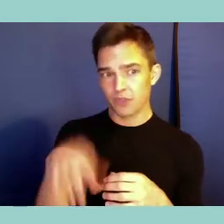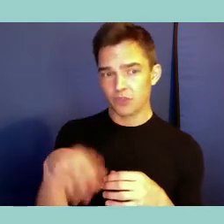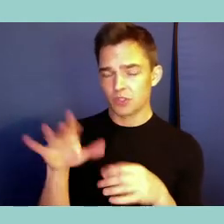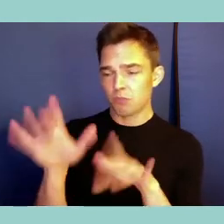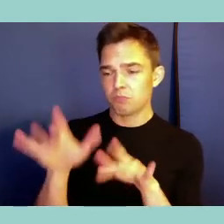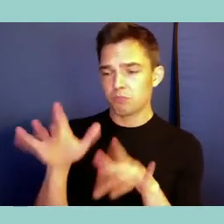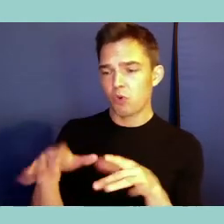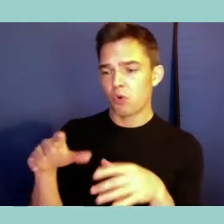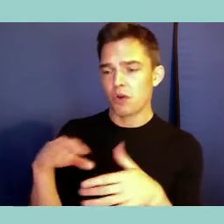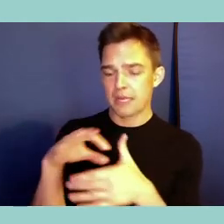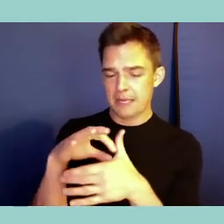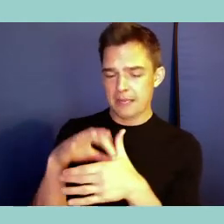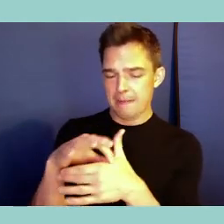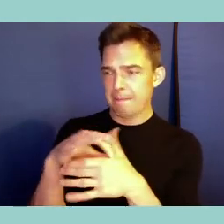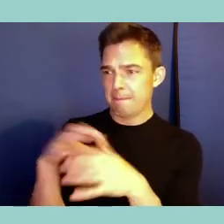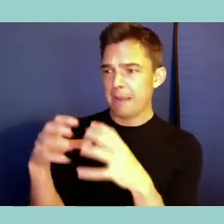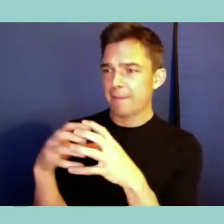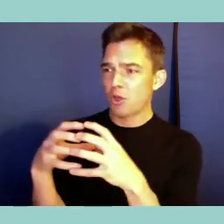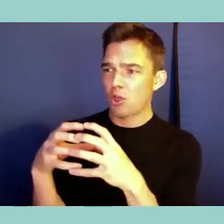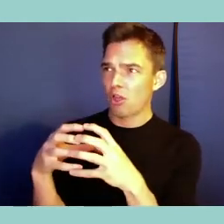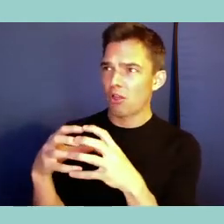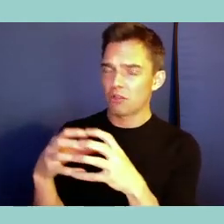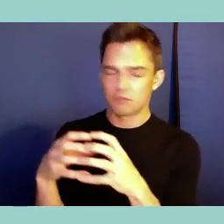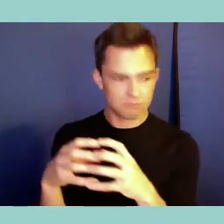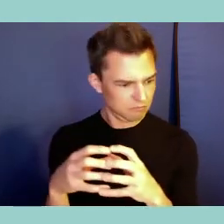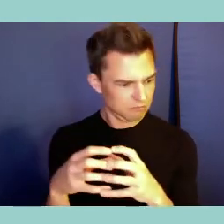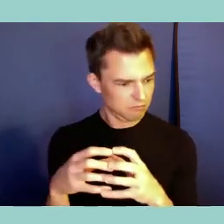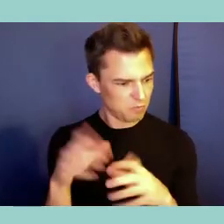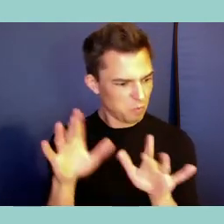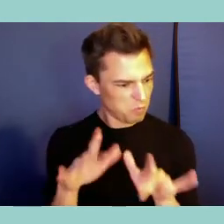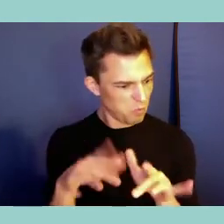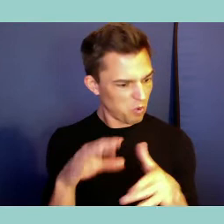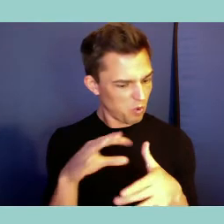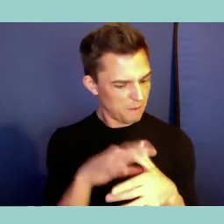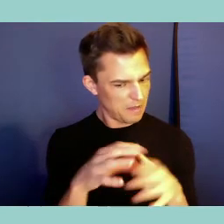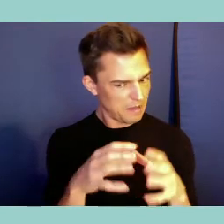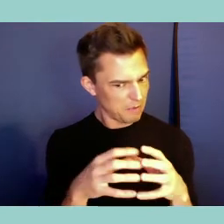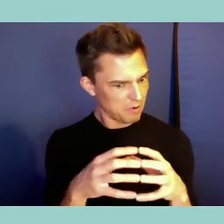It was the poor meatball. Poor meatball.